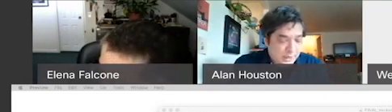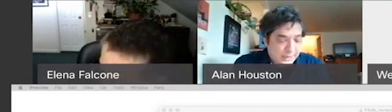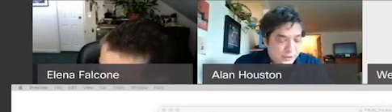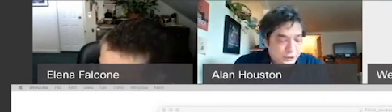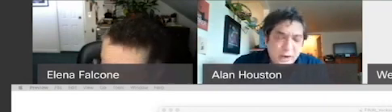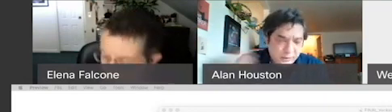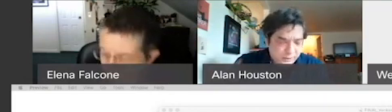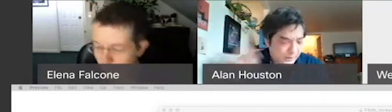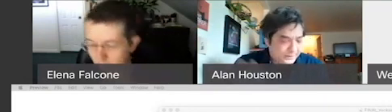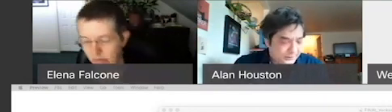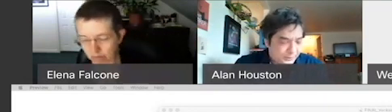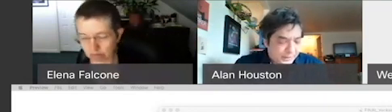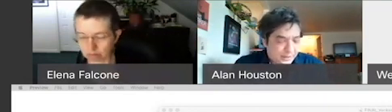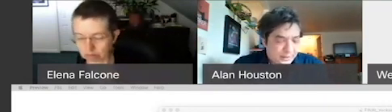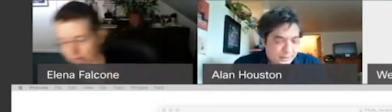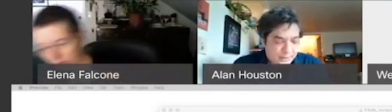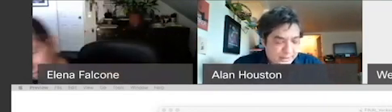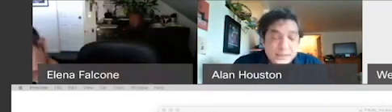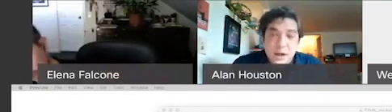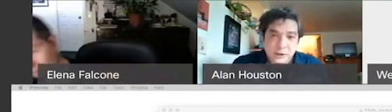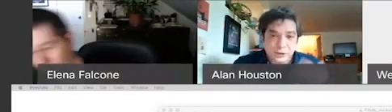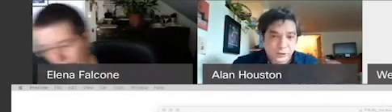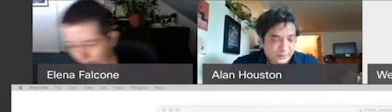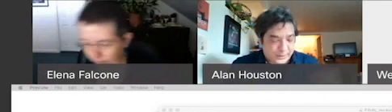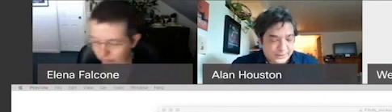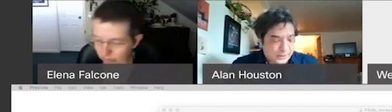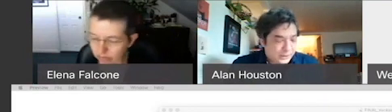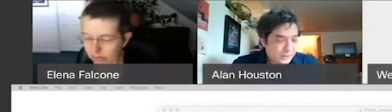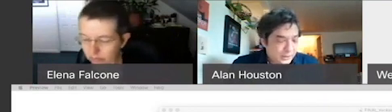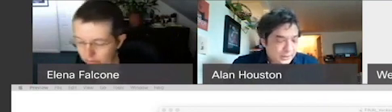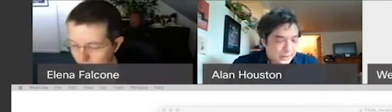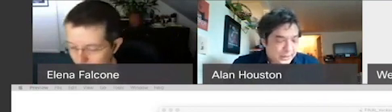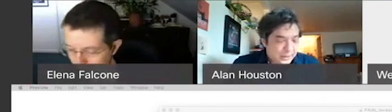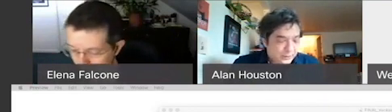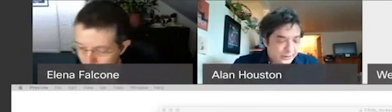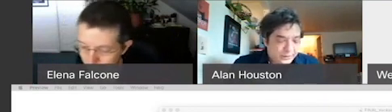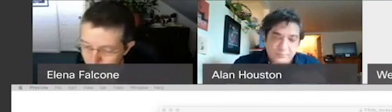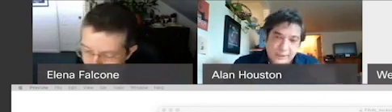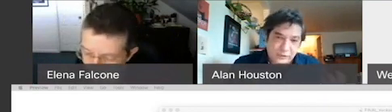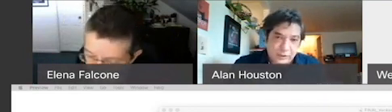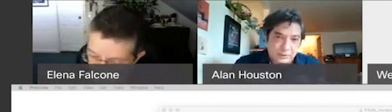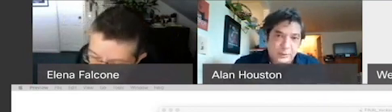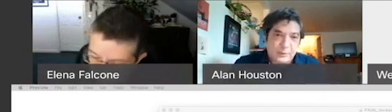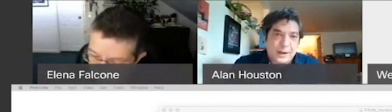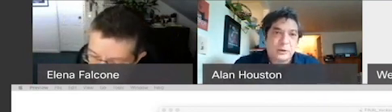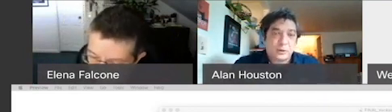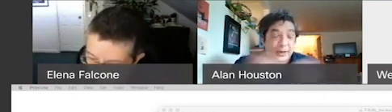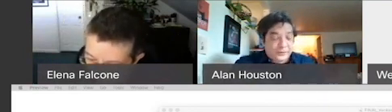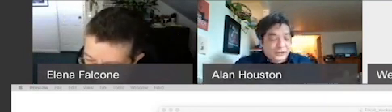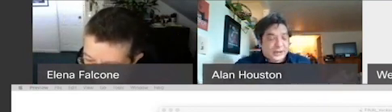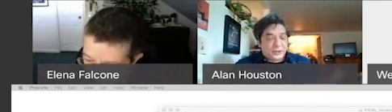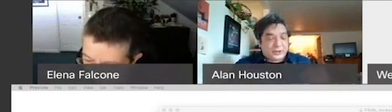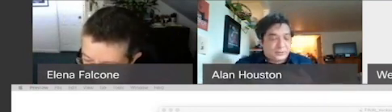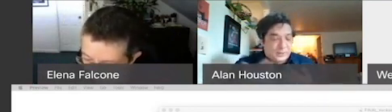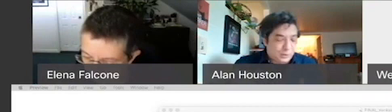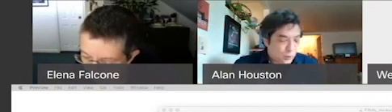your experiences of being in Yonkers during the pandemic, really kind of talk a little bit about how your life has changed and maybe